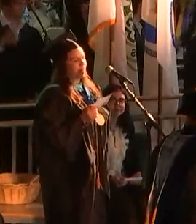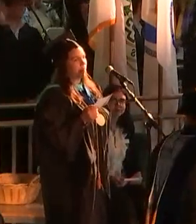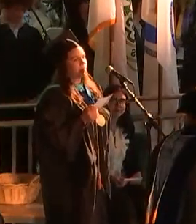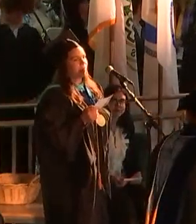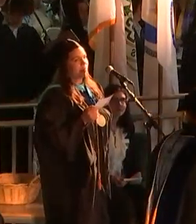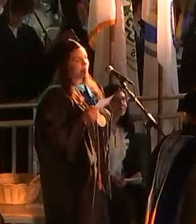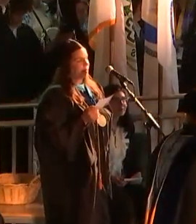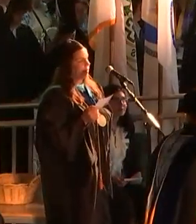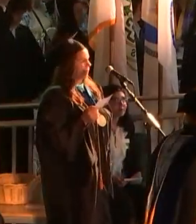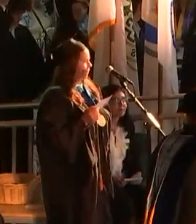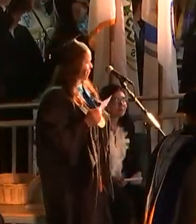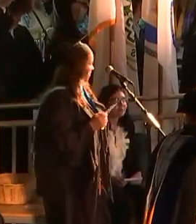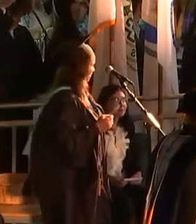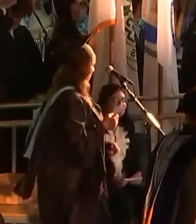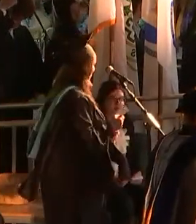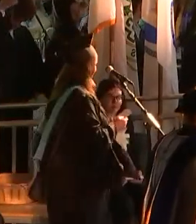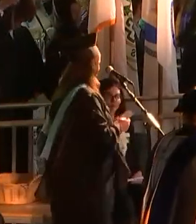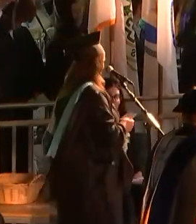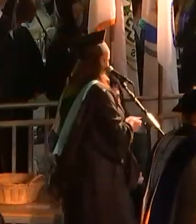Tracy M. Batista.